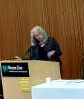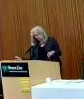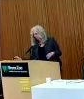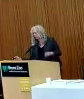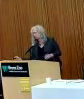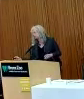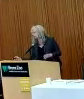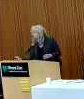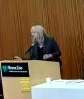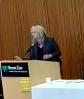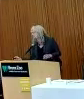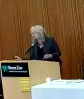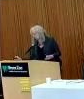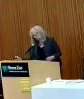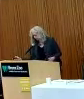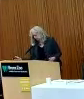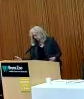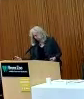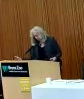every MSA in our